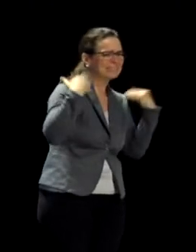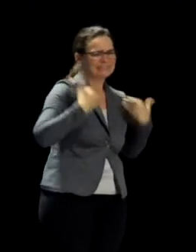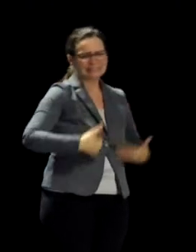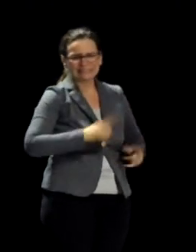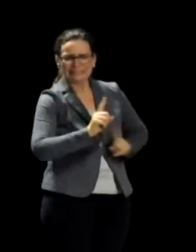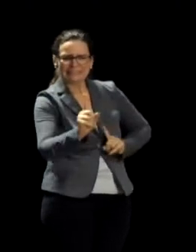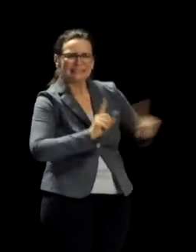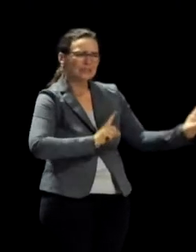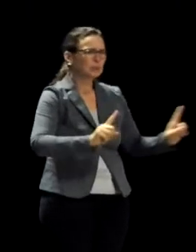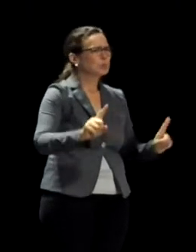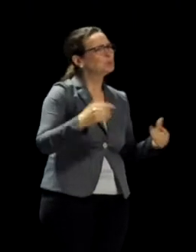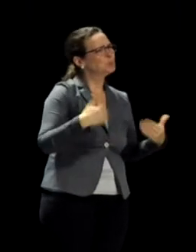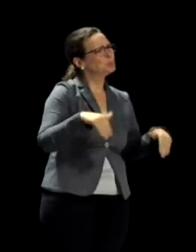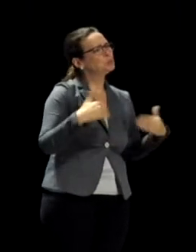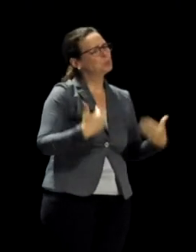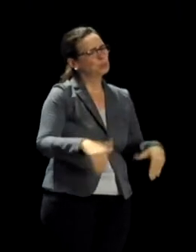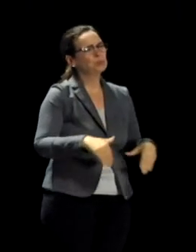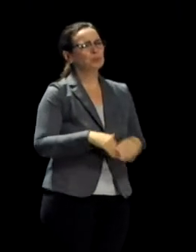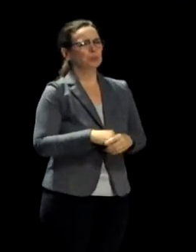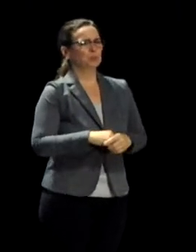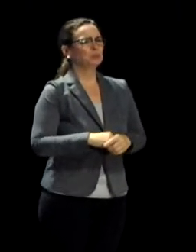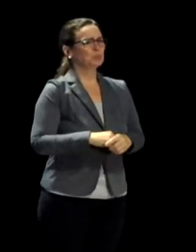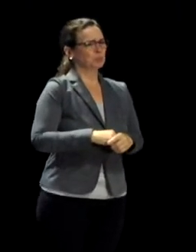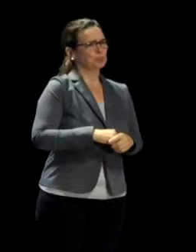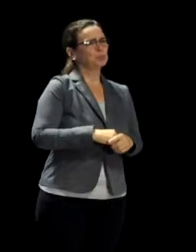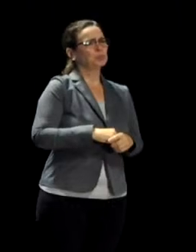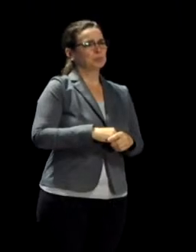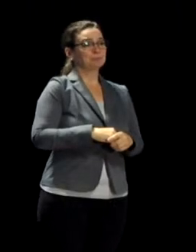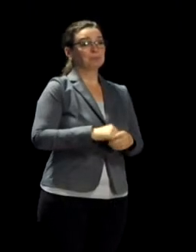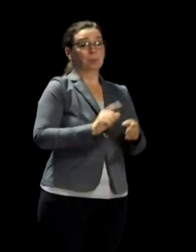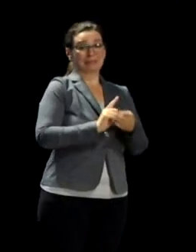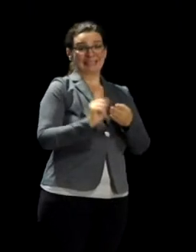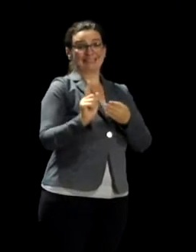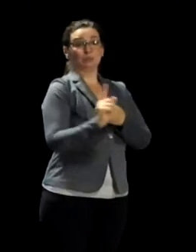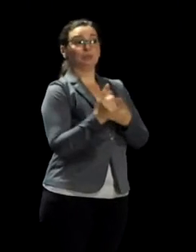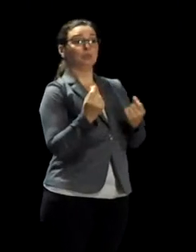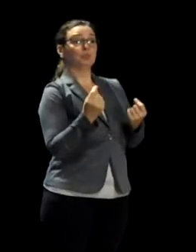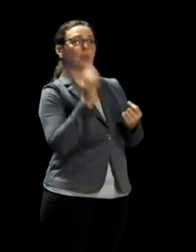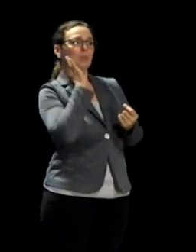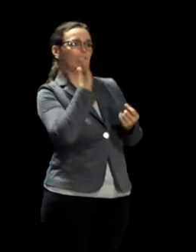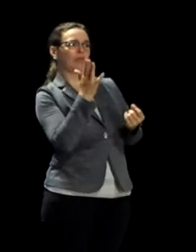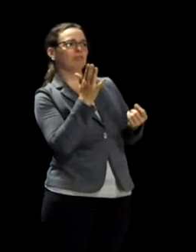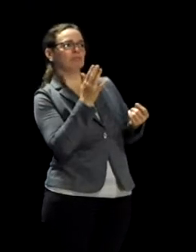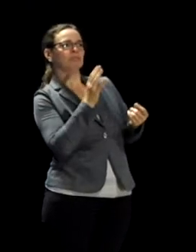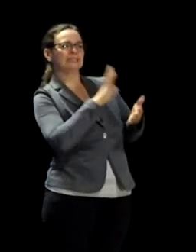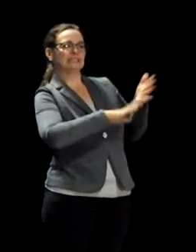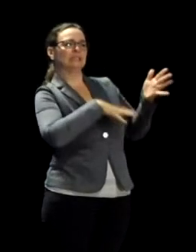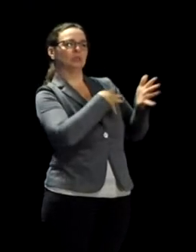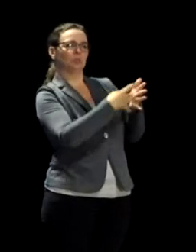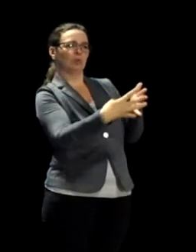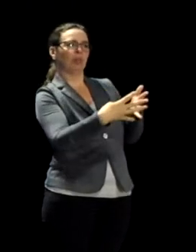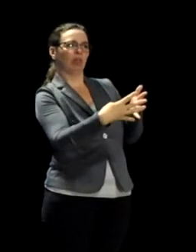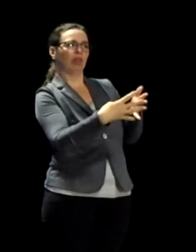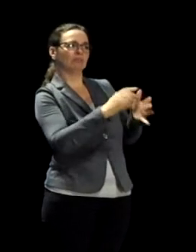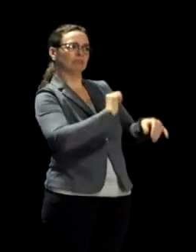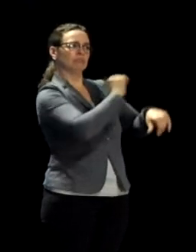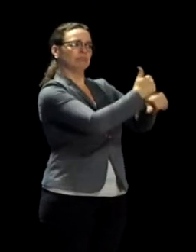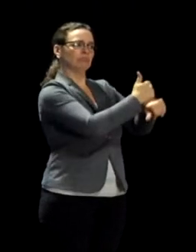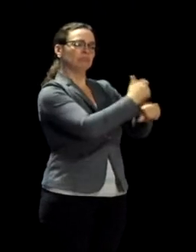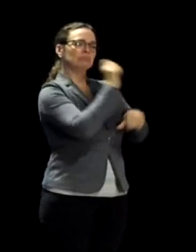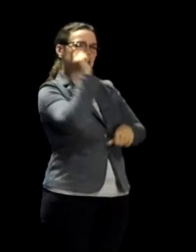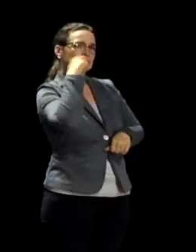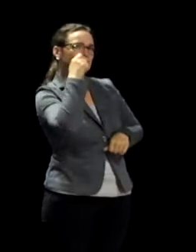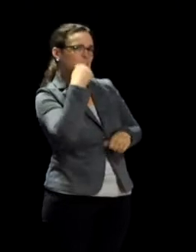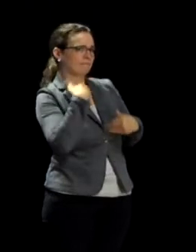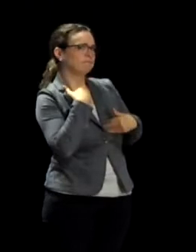schedule next week, and we need parents to work with us to get your kids tested. Let's get them tested. If they're asymptomatic